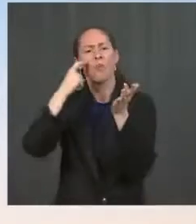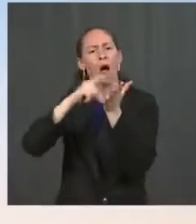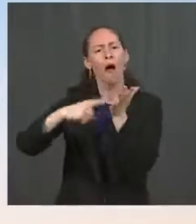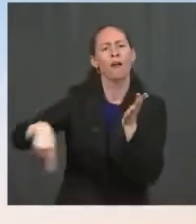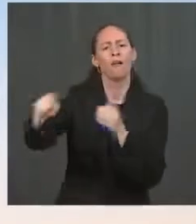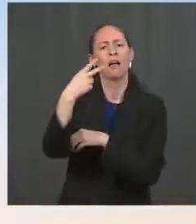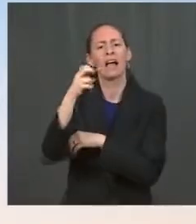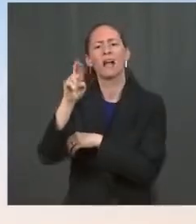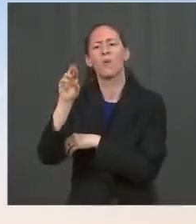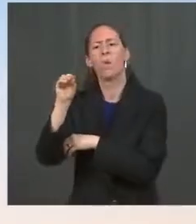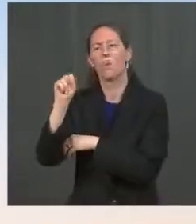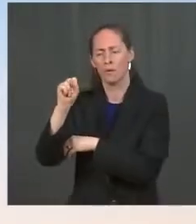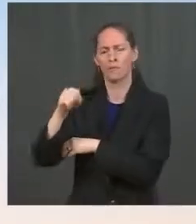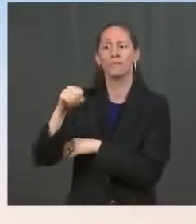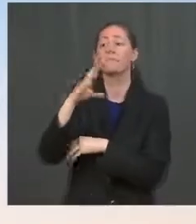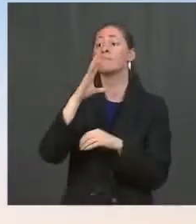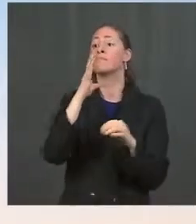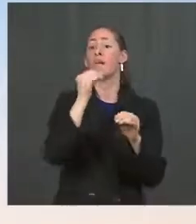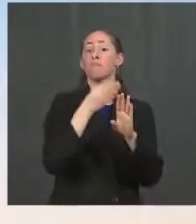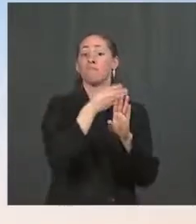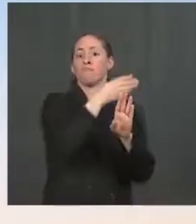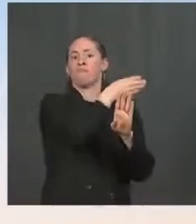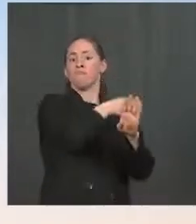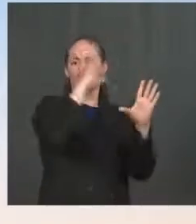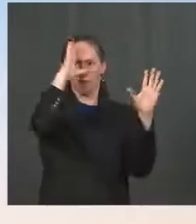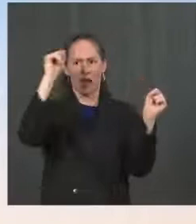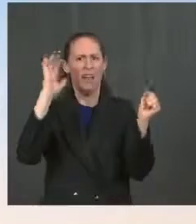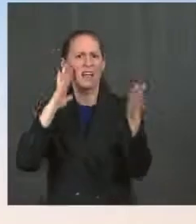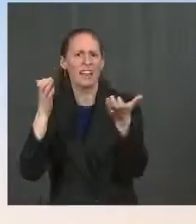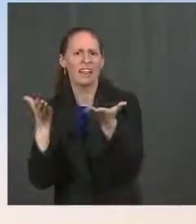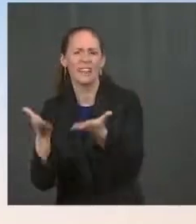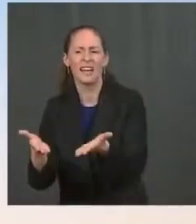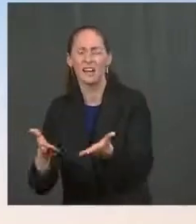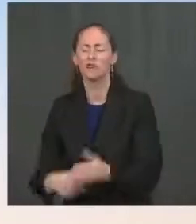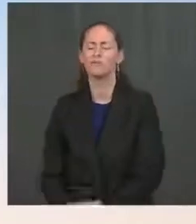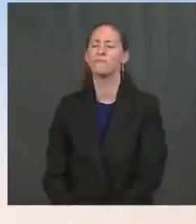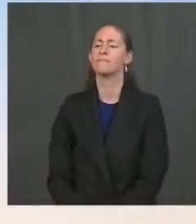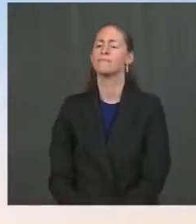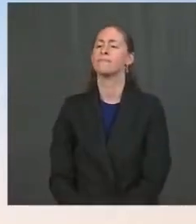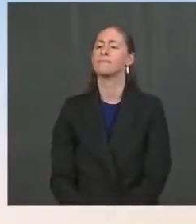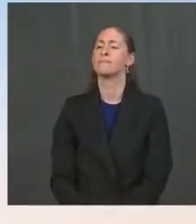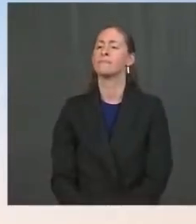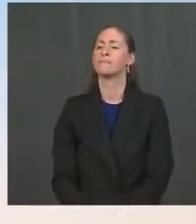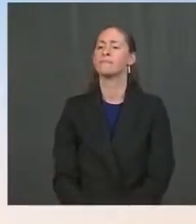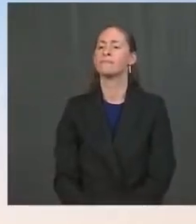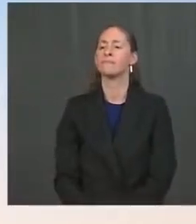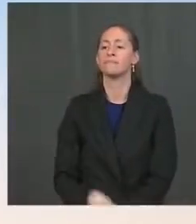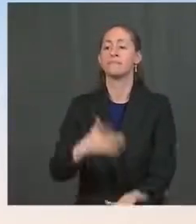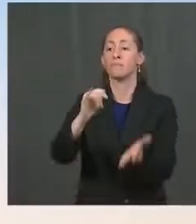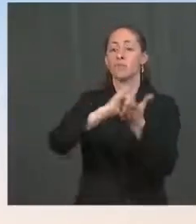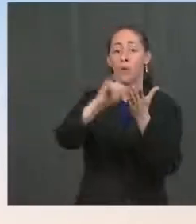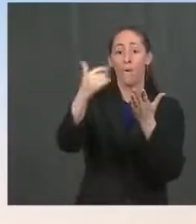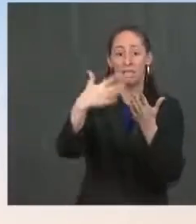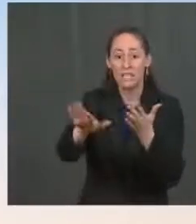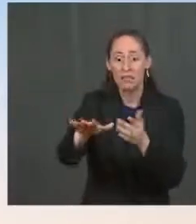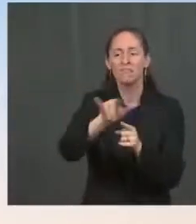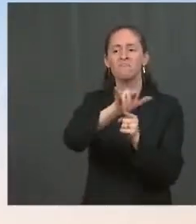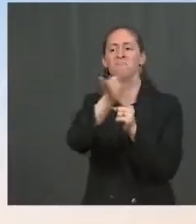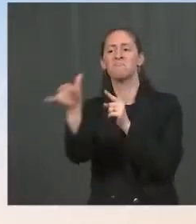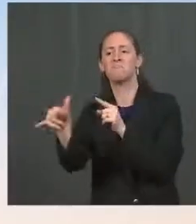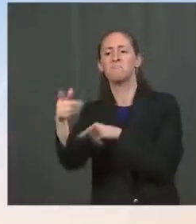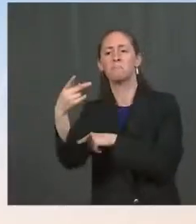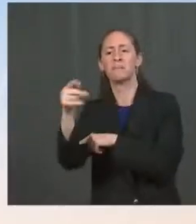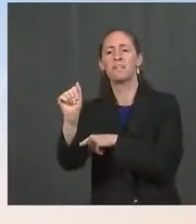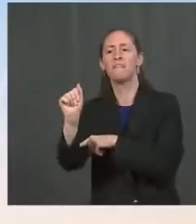in attendance. I know they have announced the details of that as well. Then he will be traveling to Pennsylvania, where he will be laying a wreath